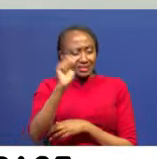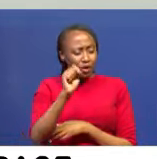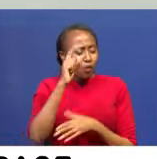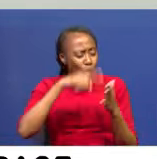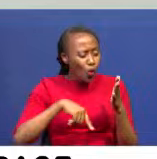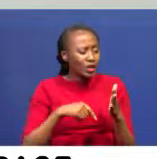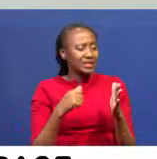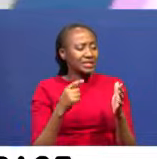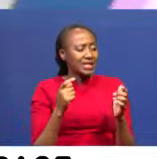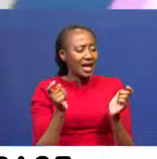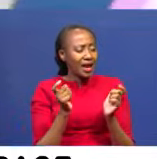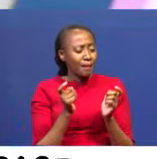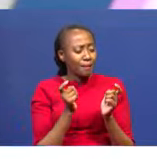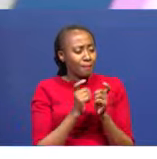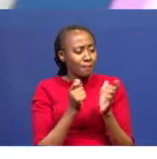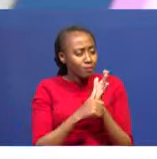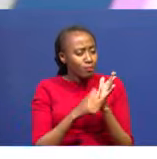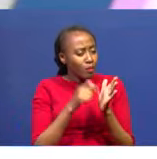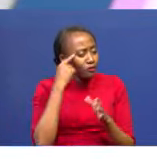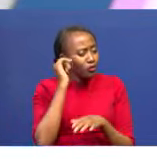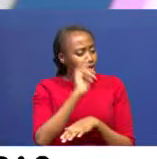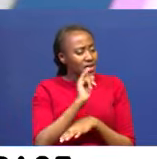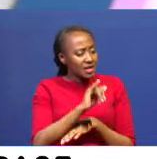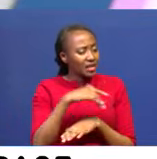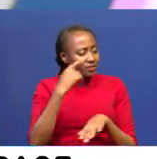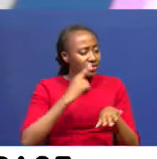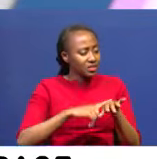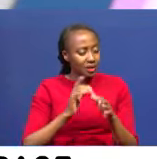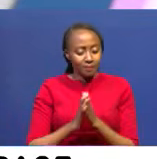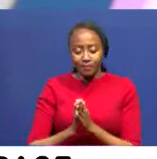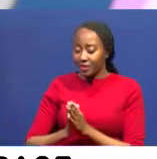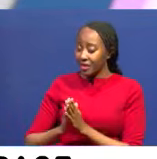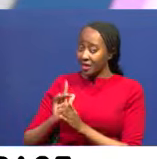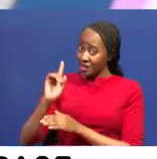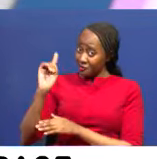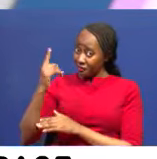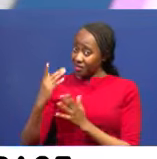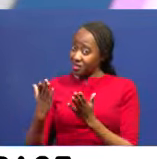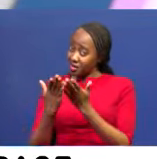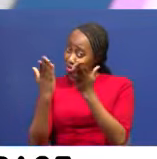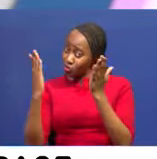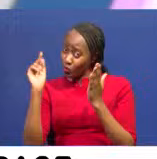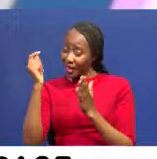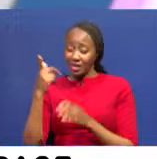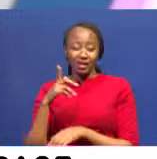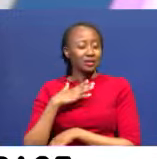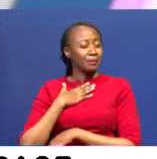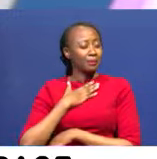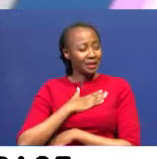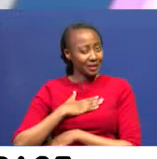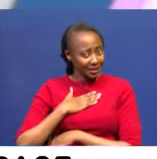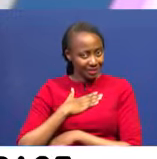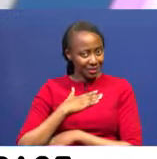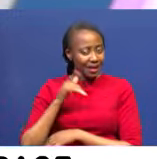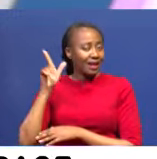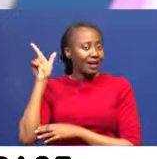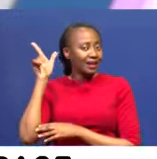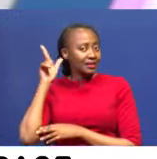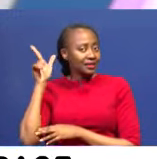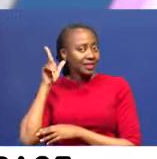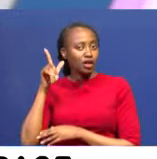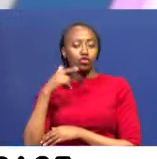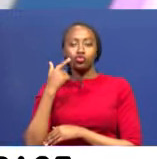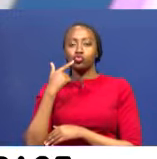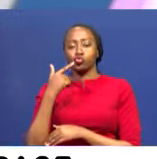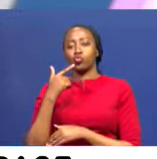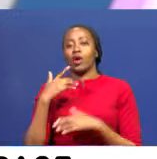things? So the first thing I'm telling Kenyans today, please listen to your healthcare providers.